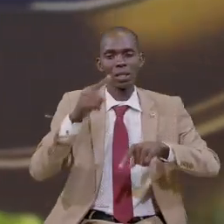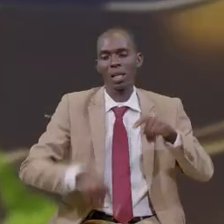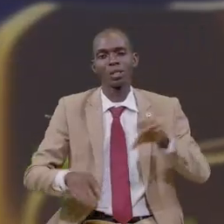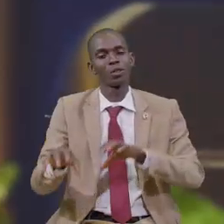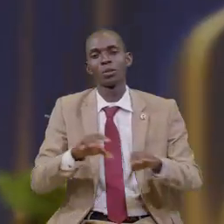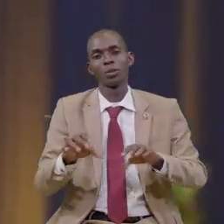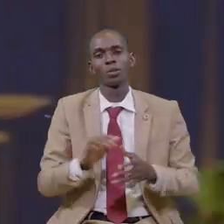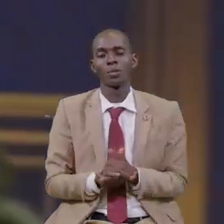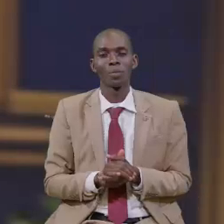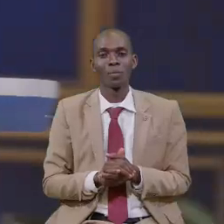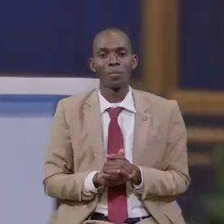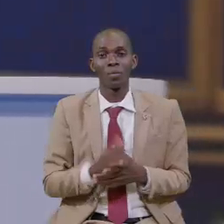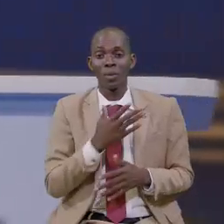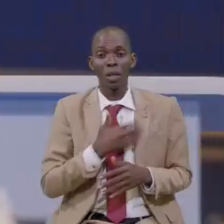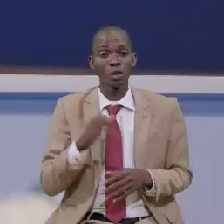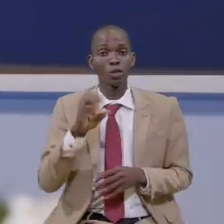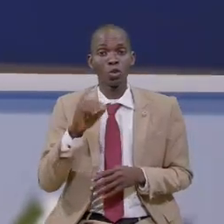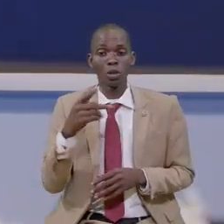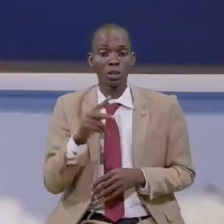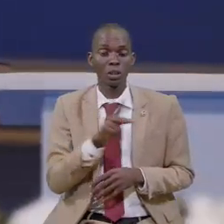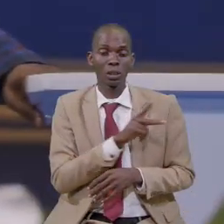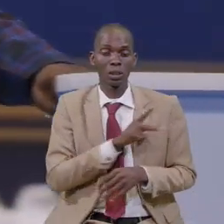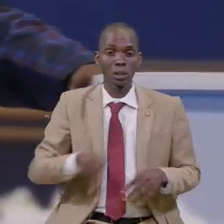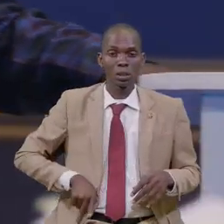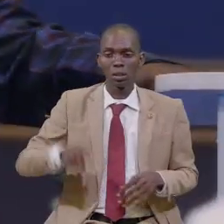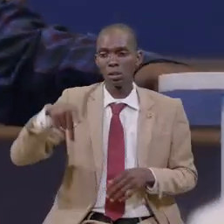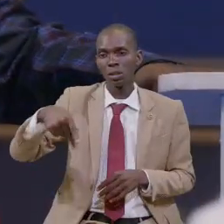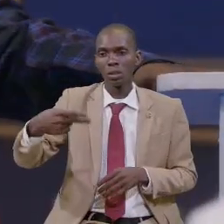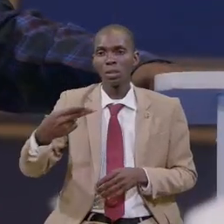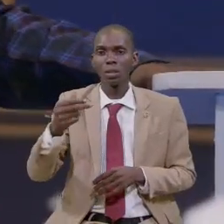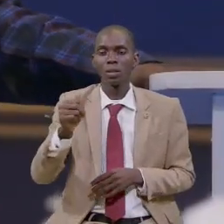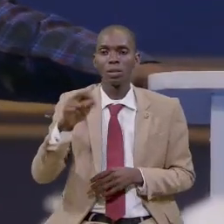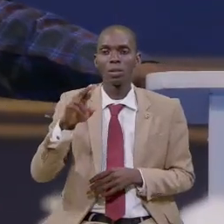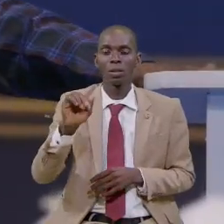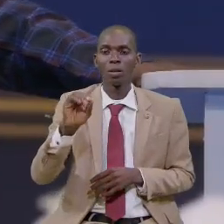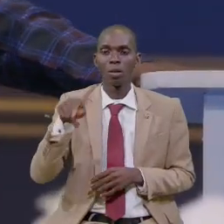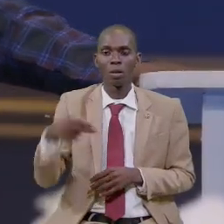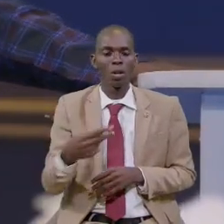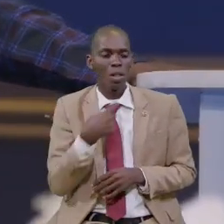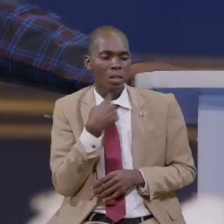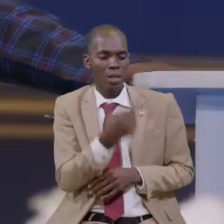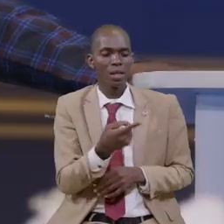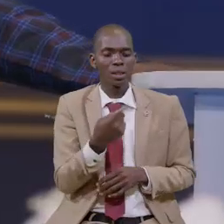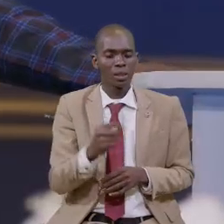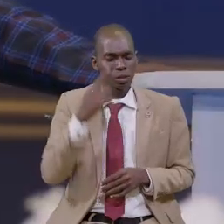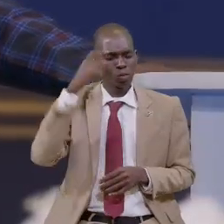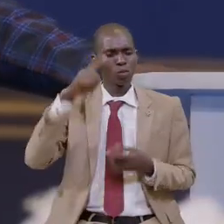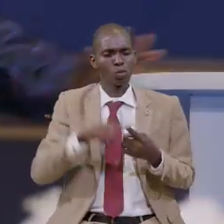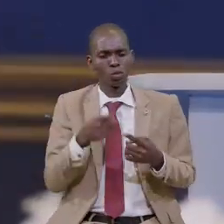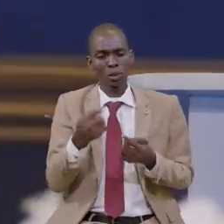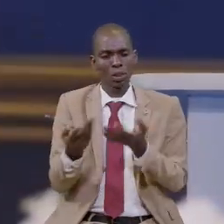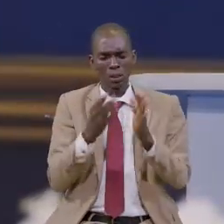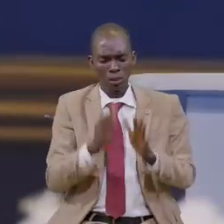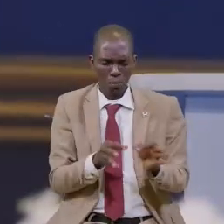And so Pharaoh told the dream to this his servant. Oh, and he said, I remember my